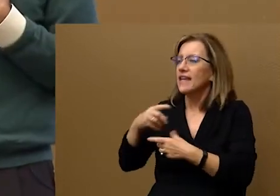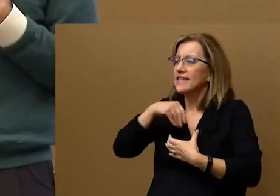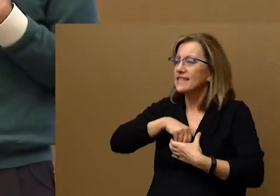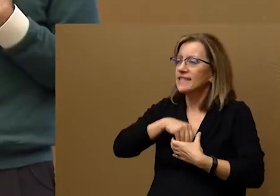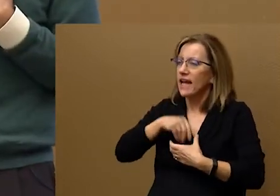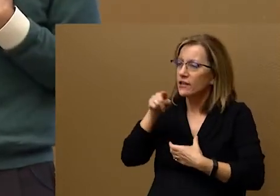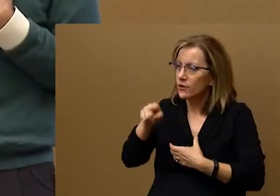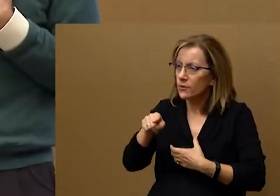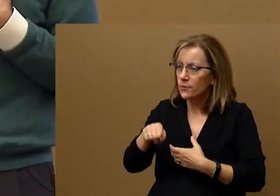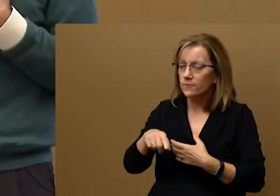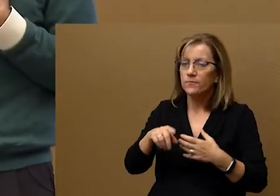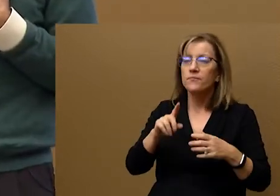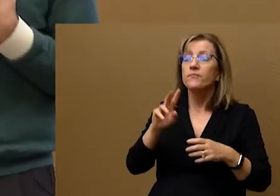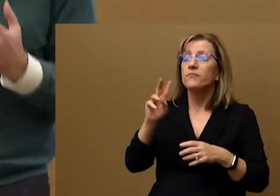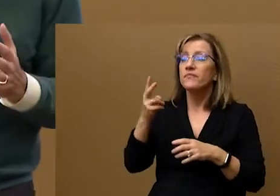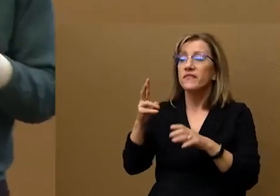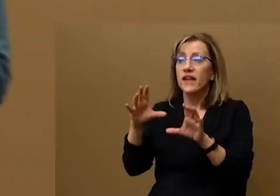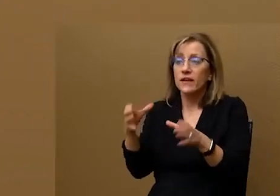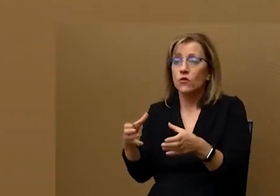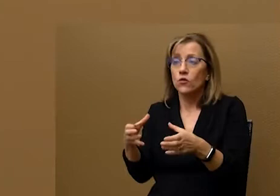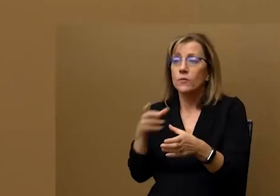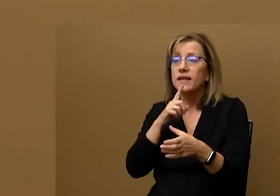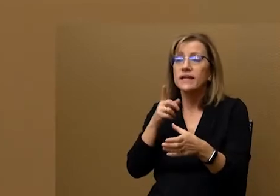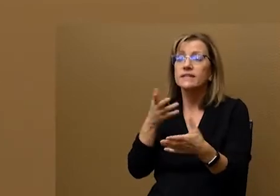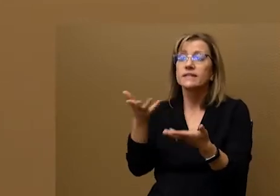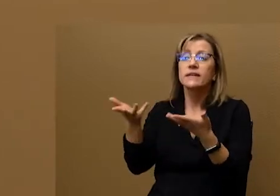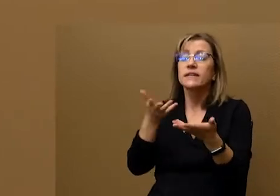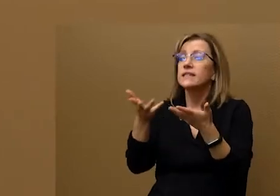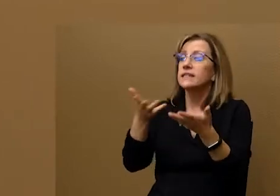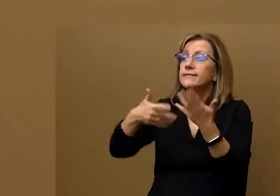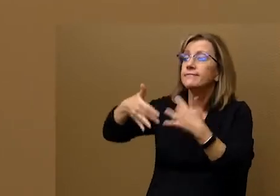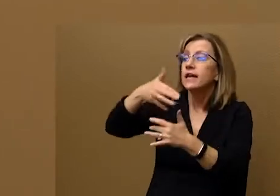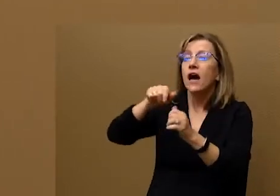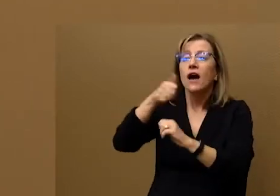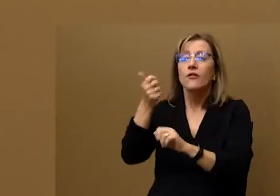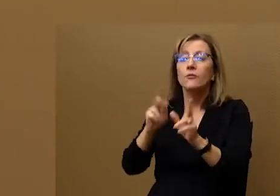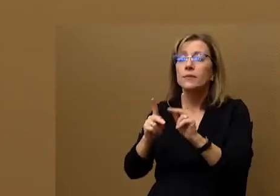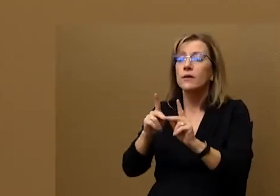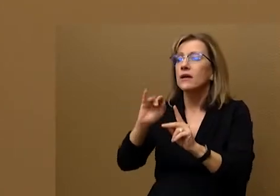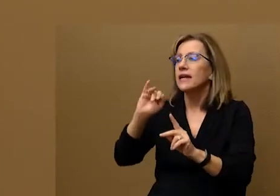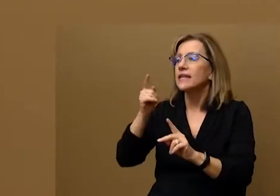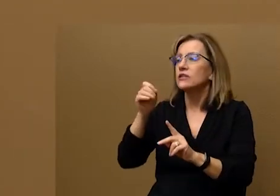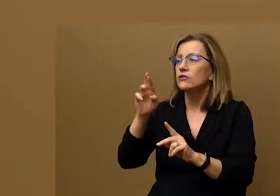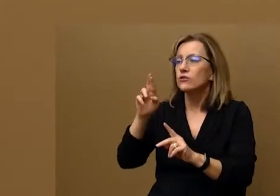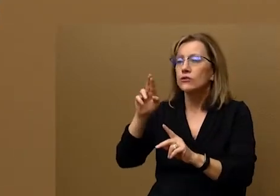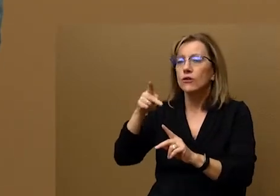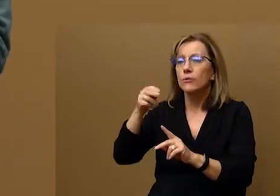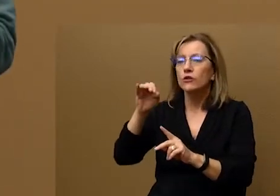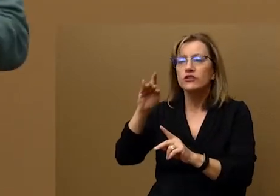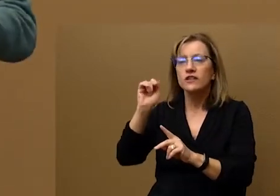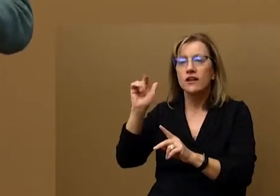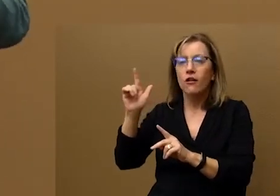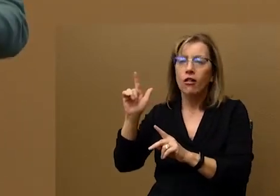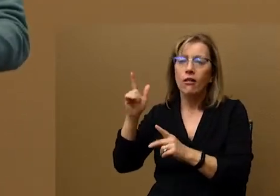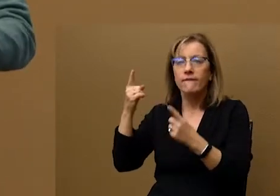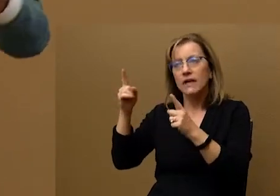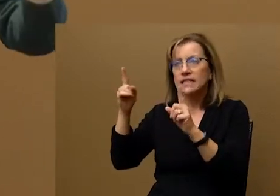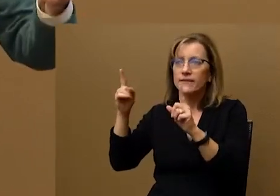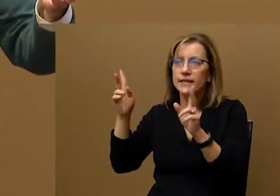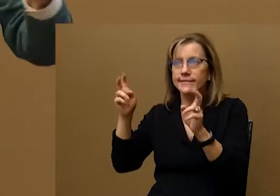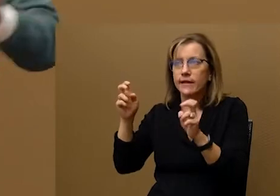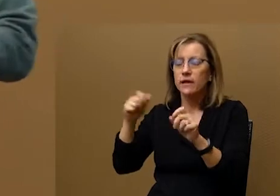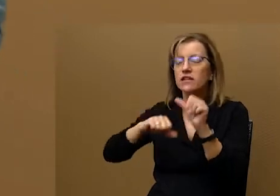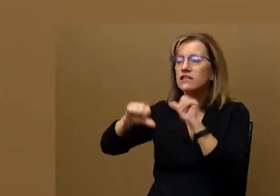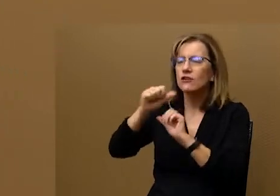to what's going on internally. Second set are dealing with other people. Social skills, interpersonal